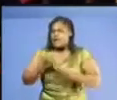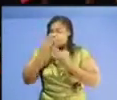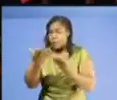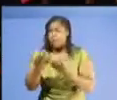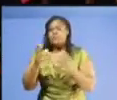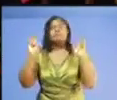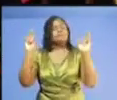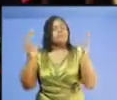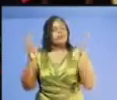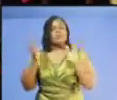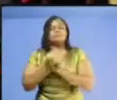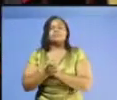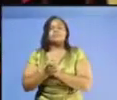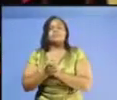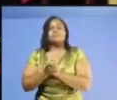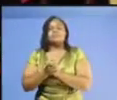topic.